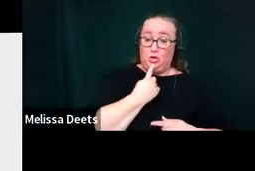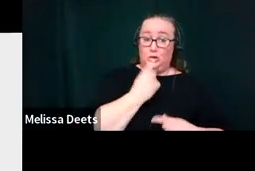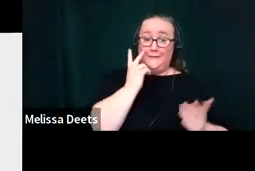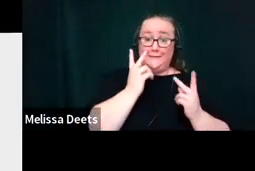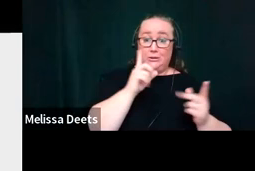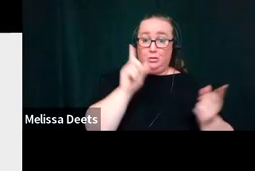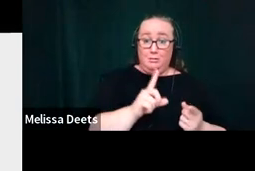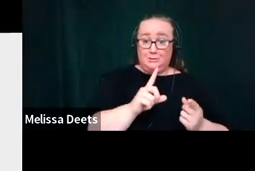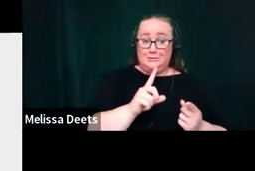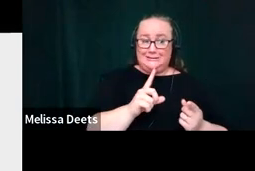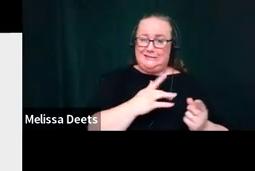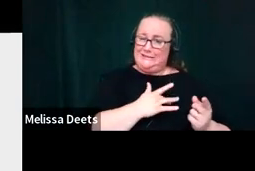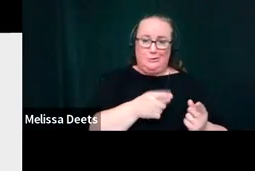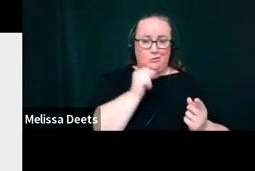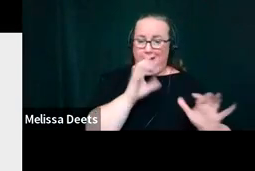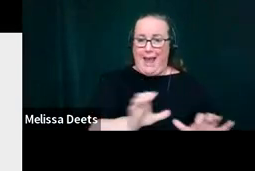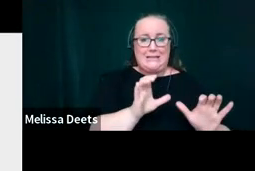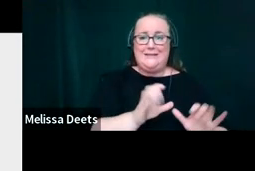to be active.